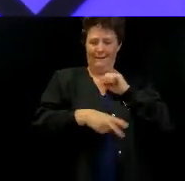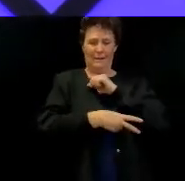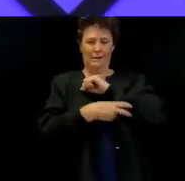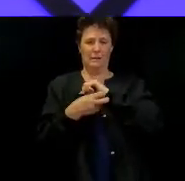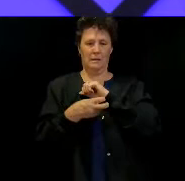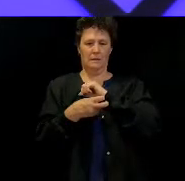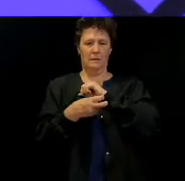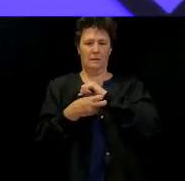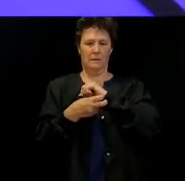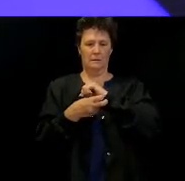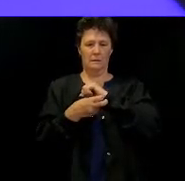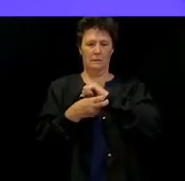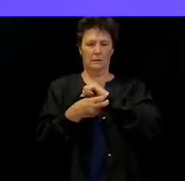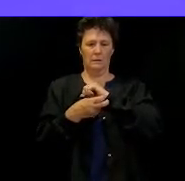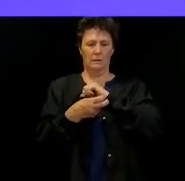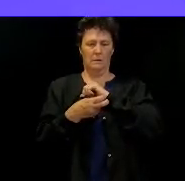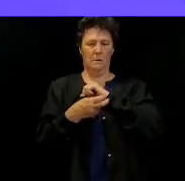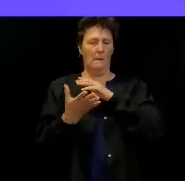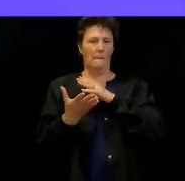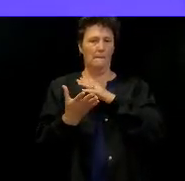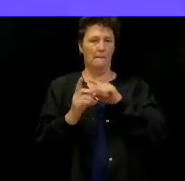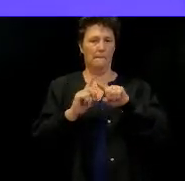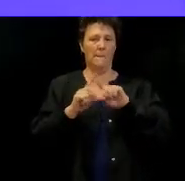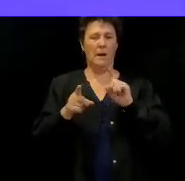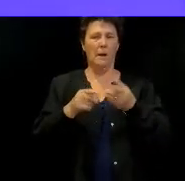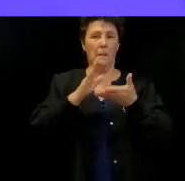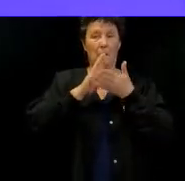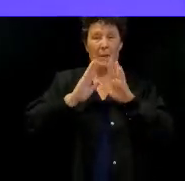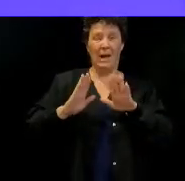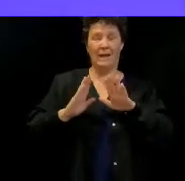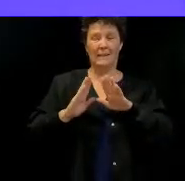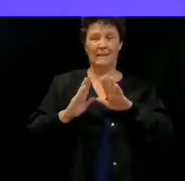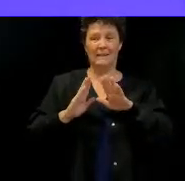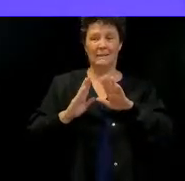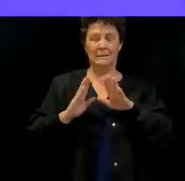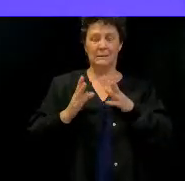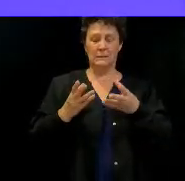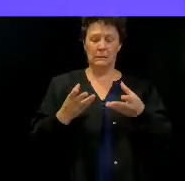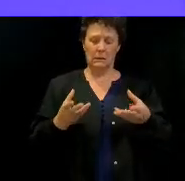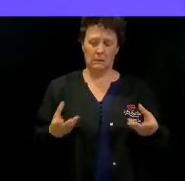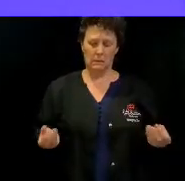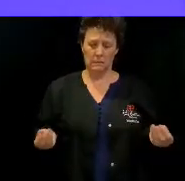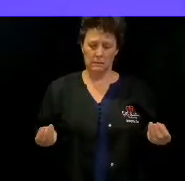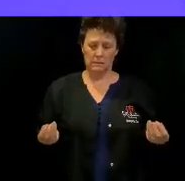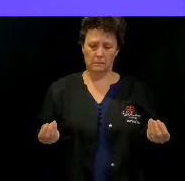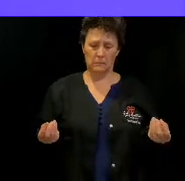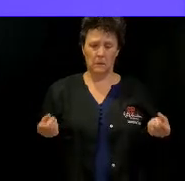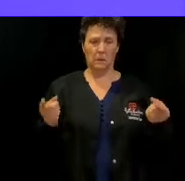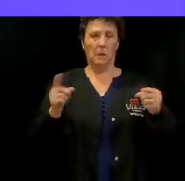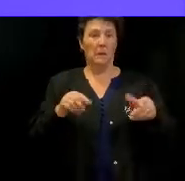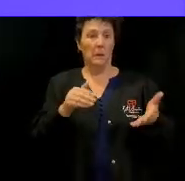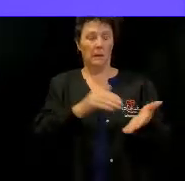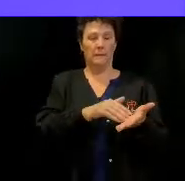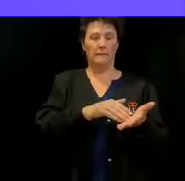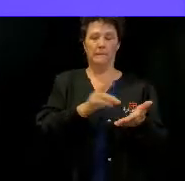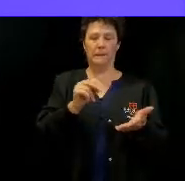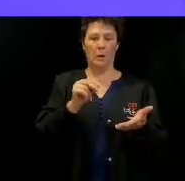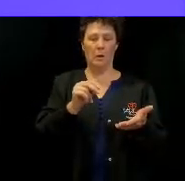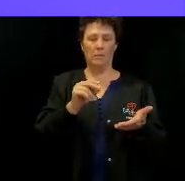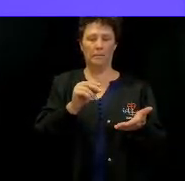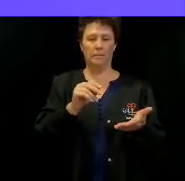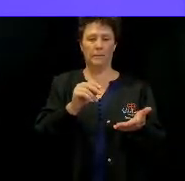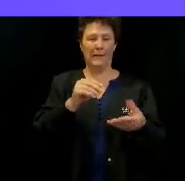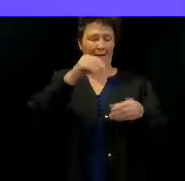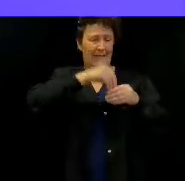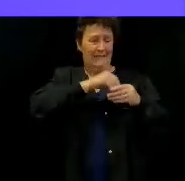It's one of the fruit of the Spirit. It's not like that peace comes and goes. It comes and goes in our soul because we let other things come in and block